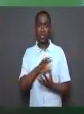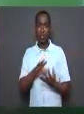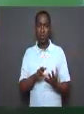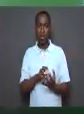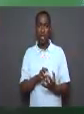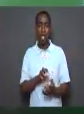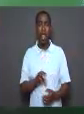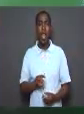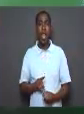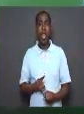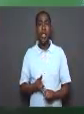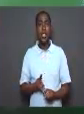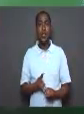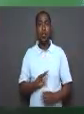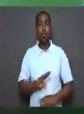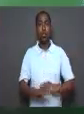digestive process.